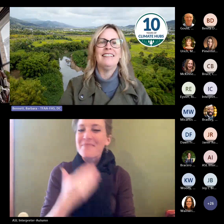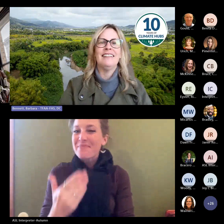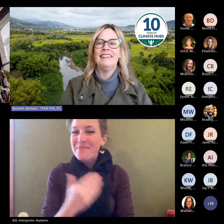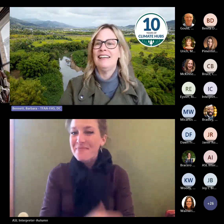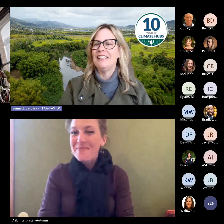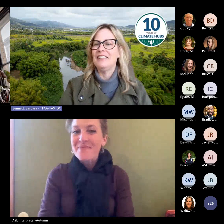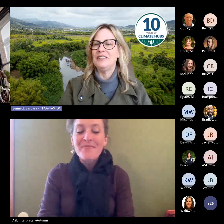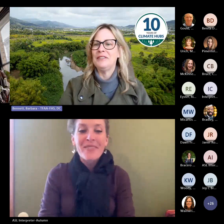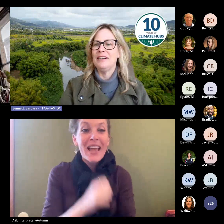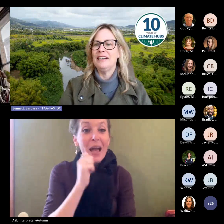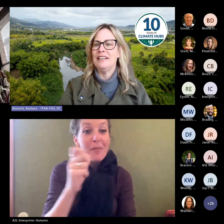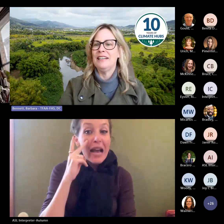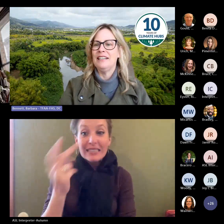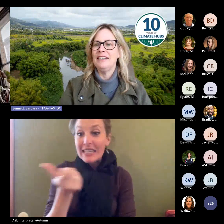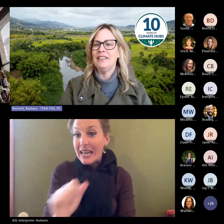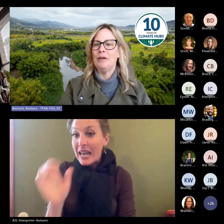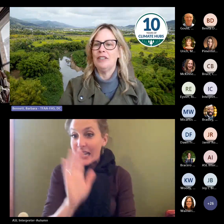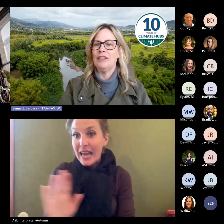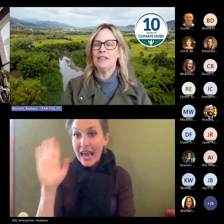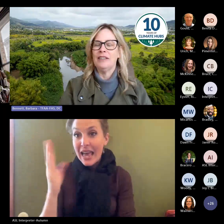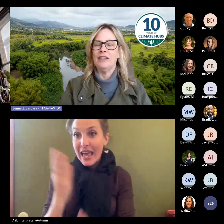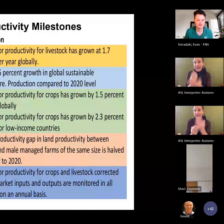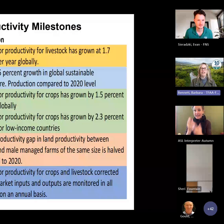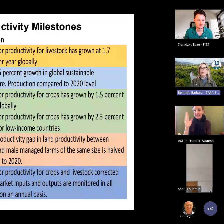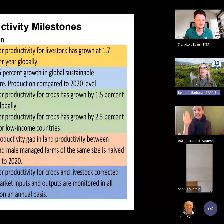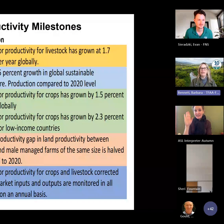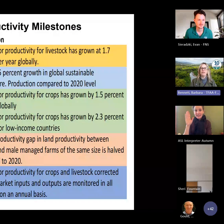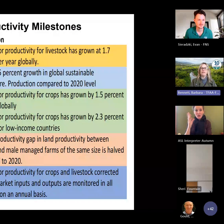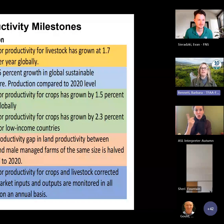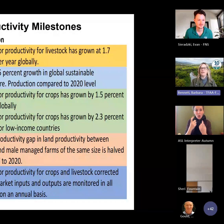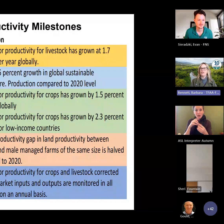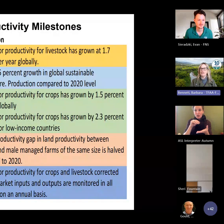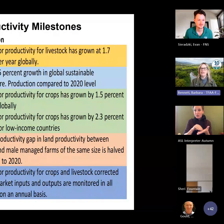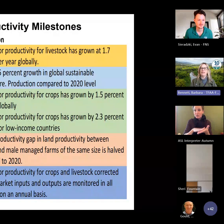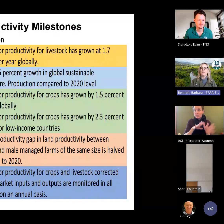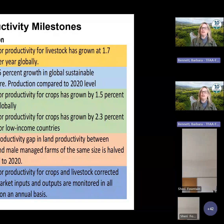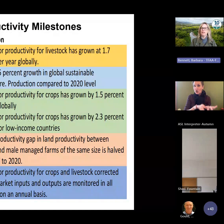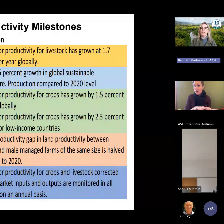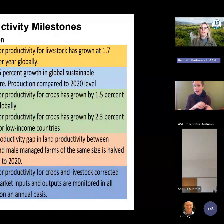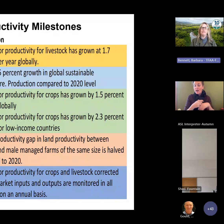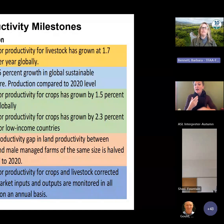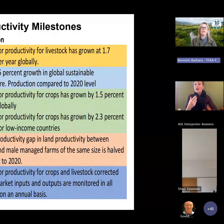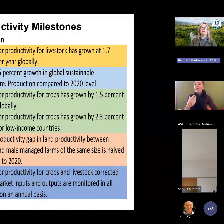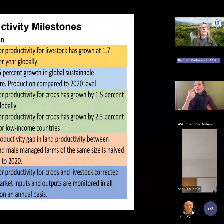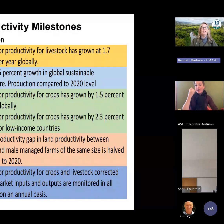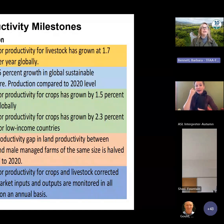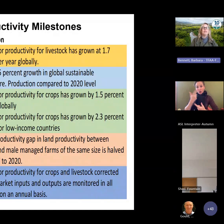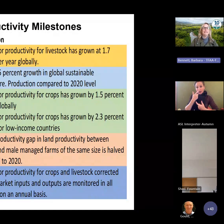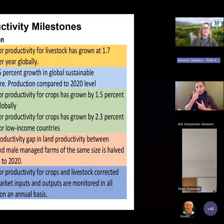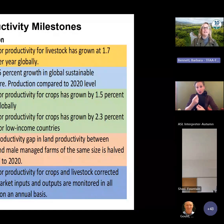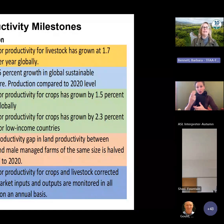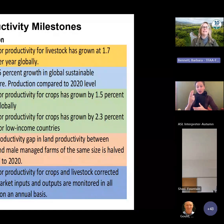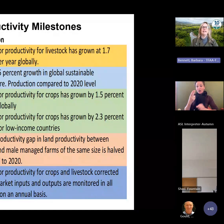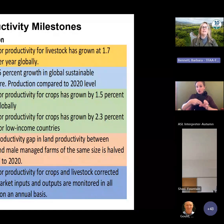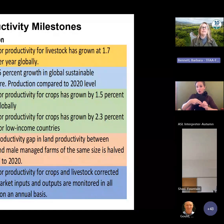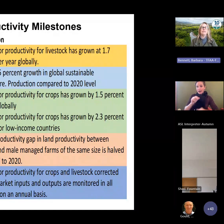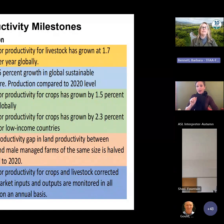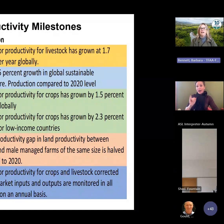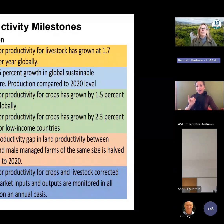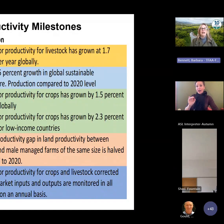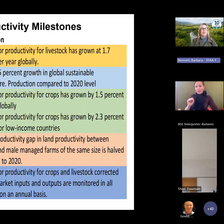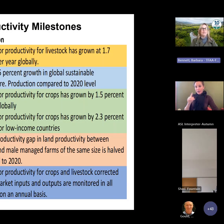not seeing any hands raised or questions in the chat, but if you're interested in joining Aim for Climate, please